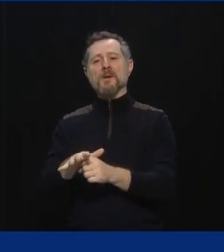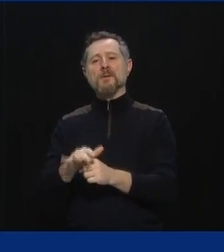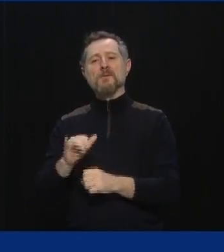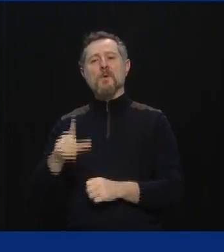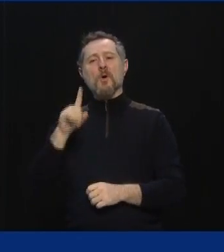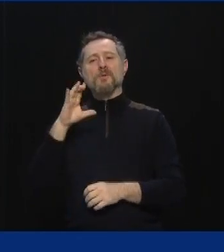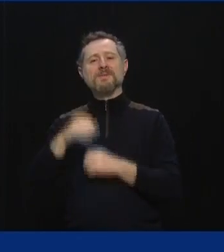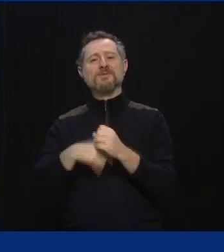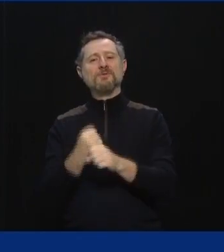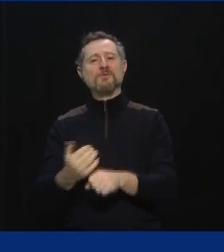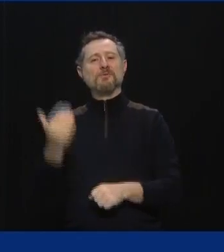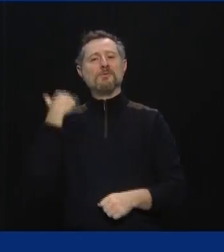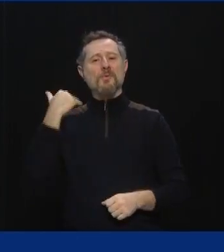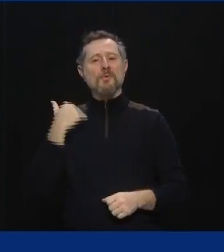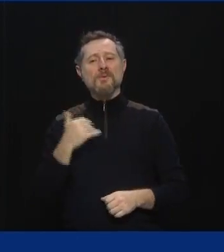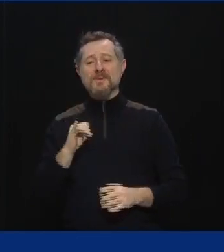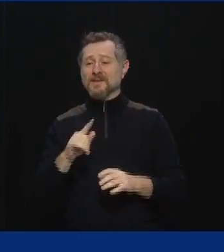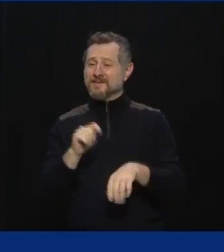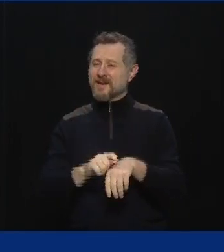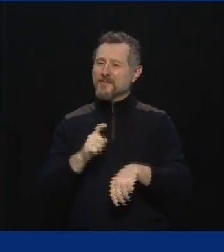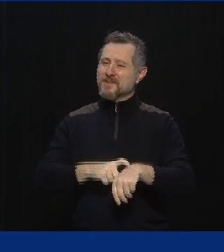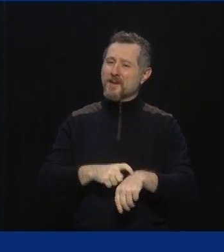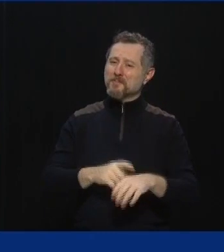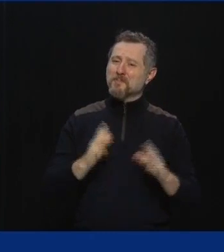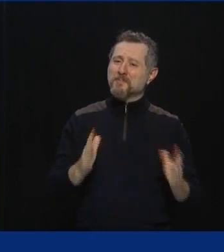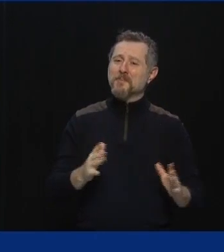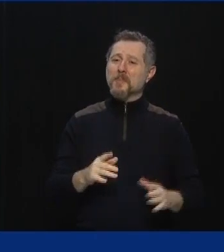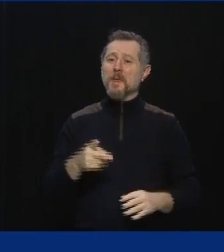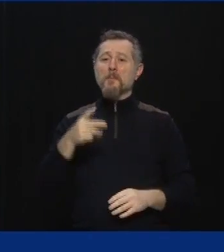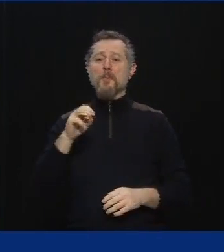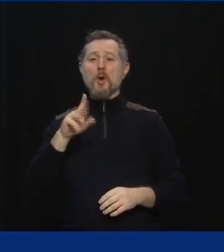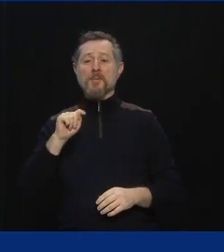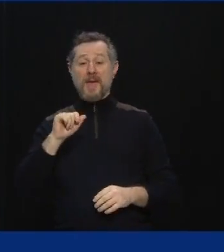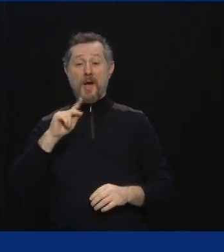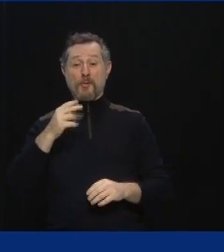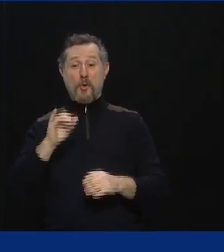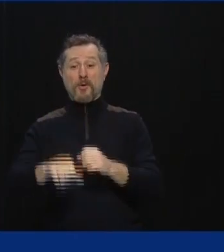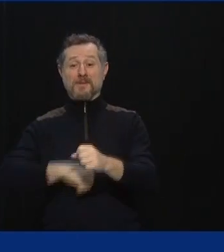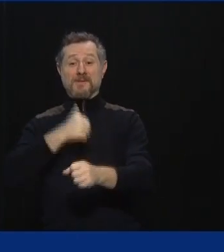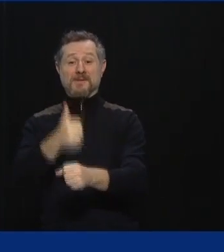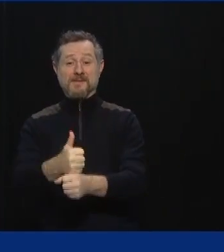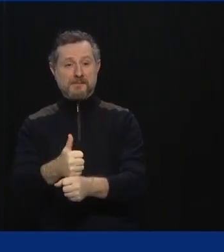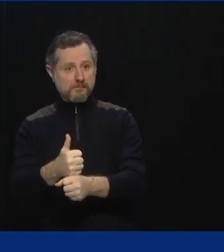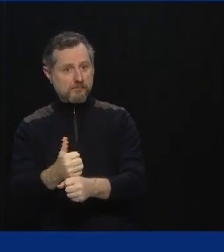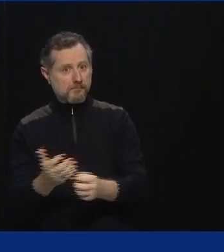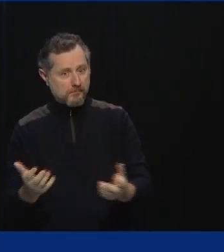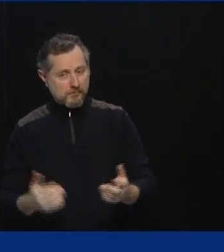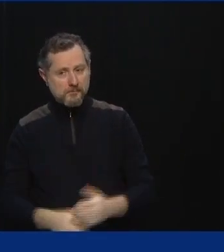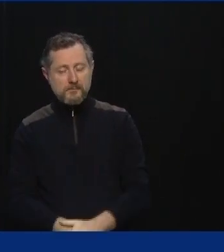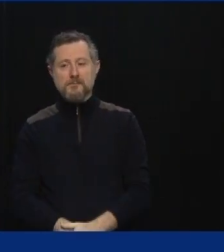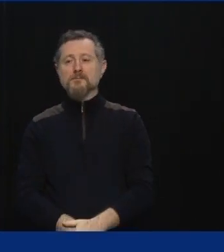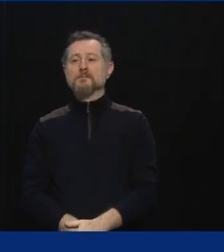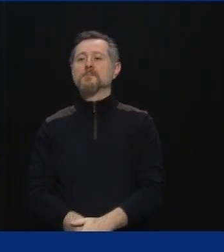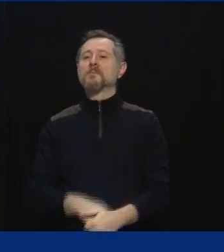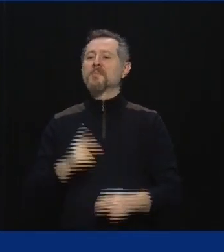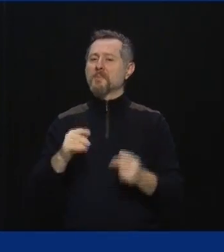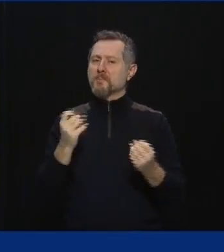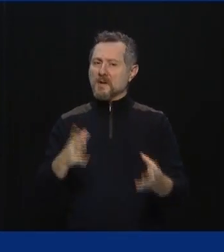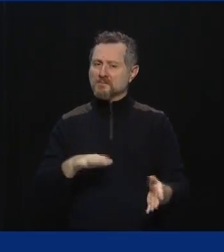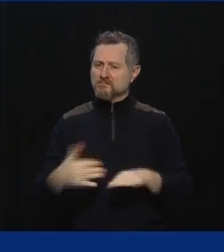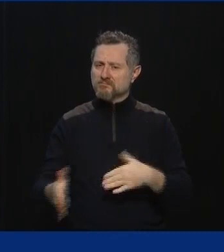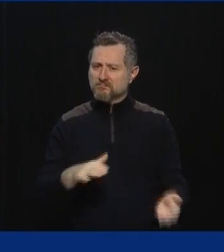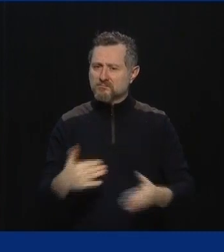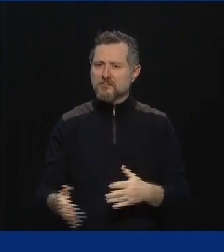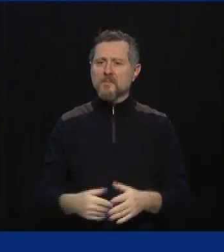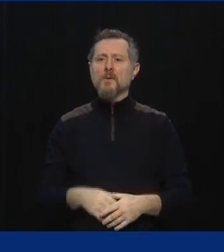born. And yes, it was paralyzing. We lost thousands of New Yorkers. It was very hard on the economy, very similar to